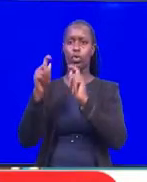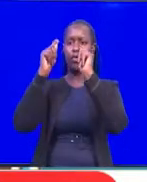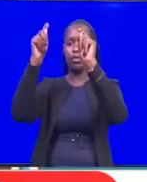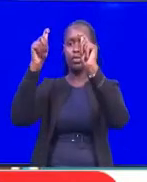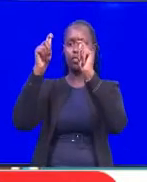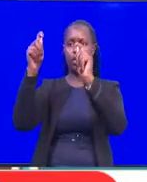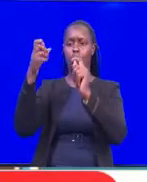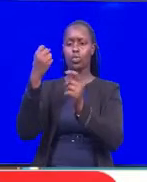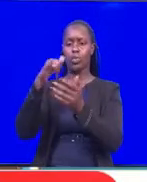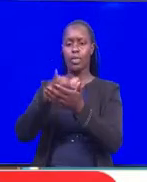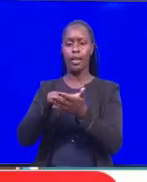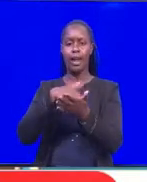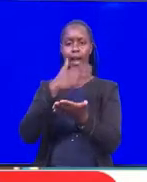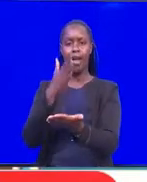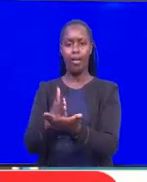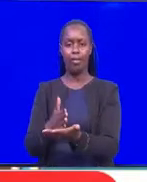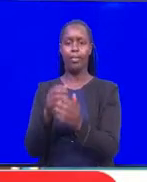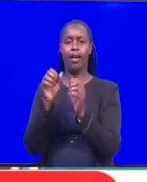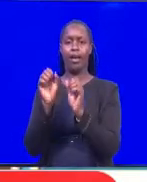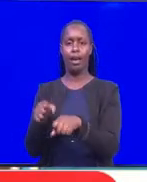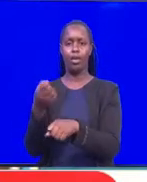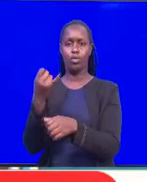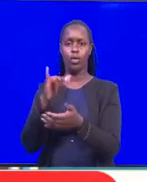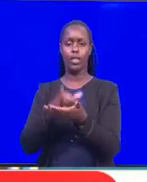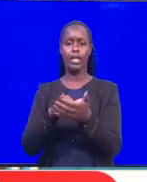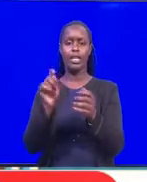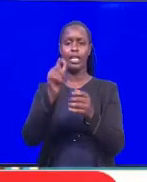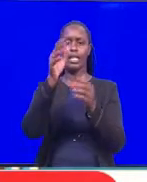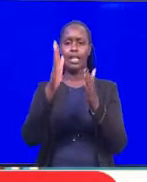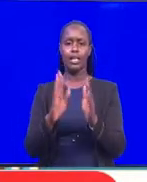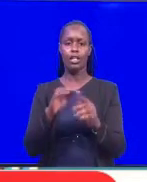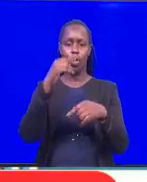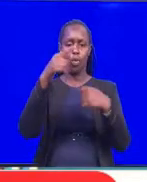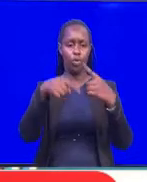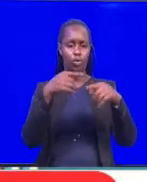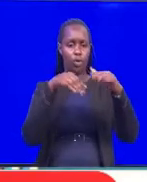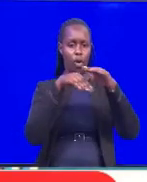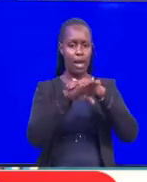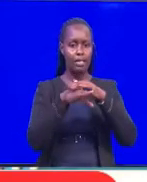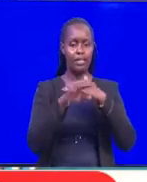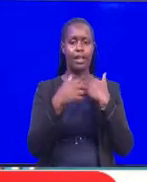huu mgomo mara moja ili wa Kenya waweze kuende.